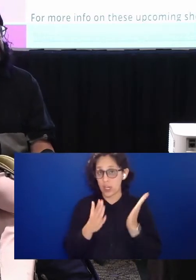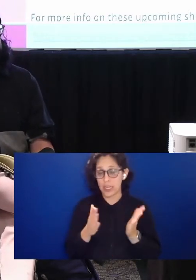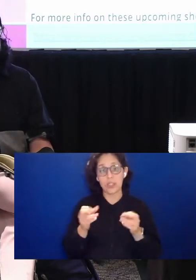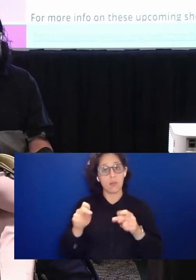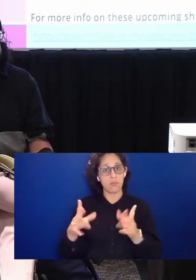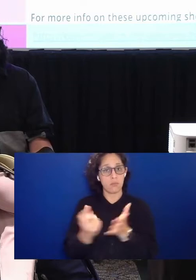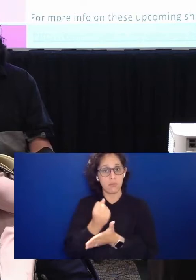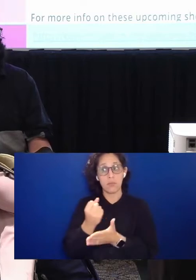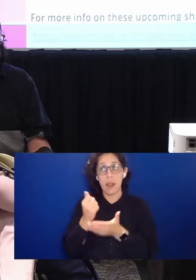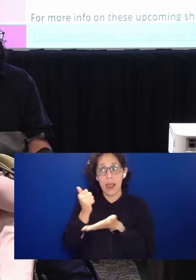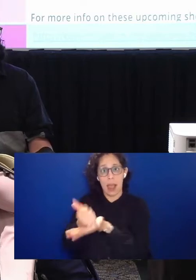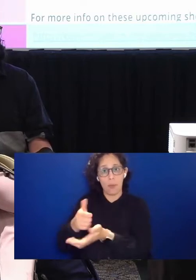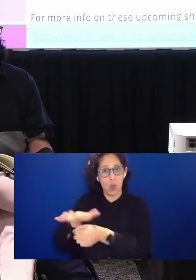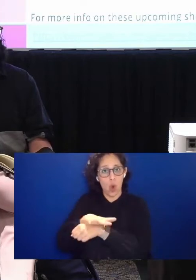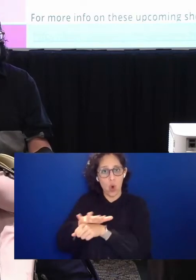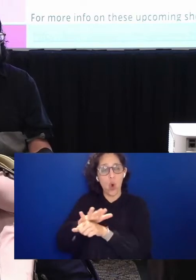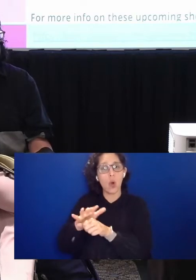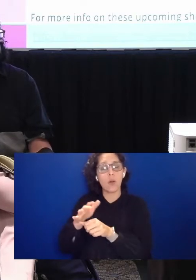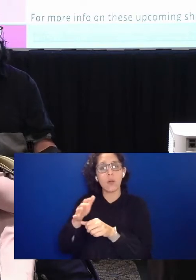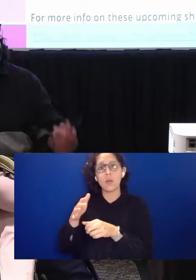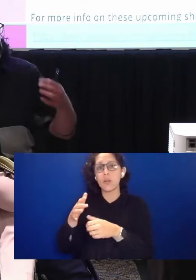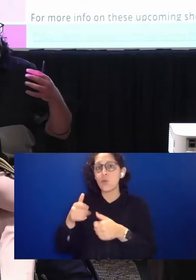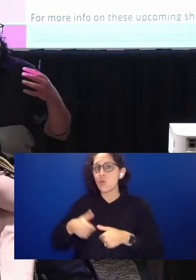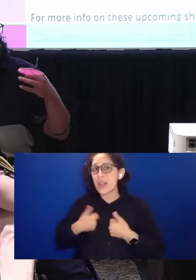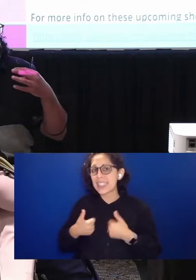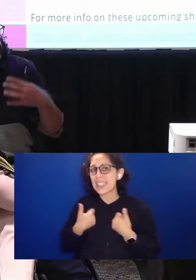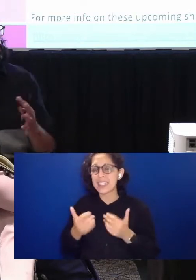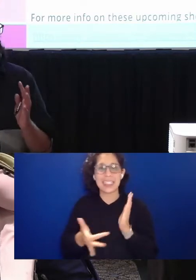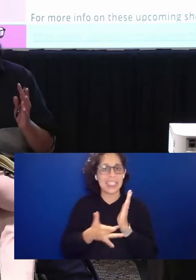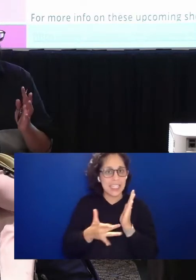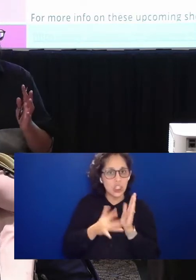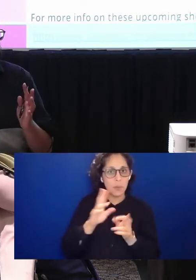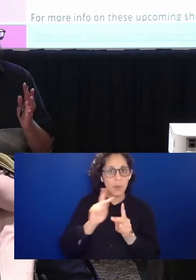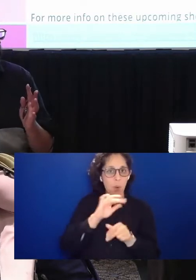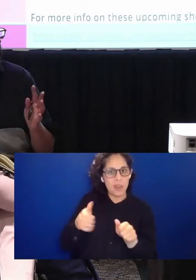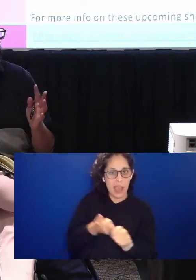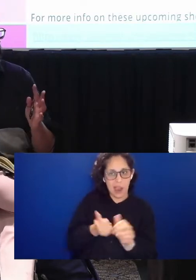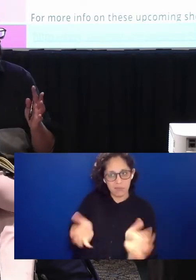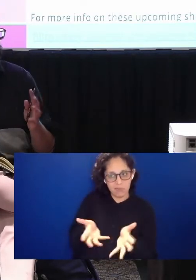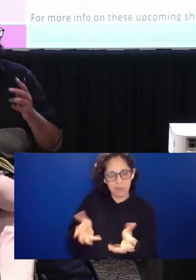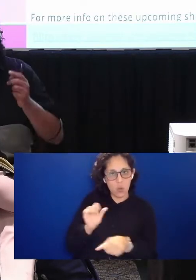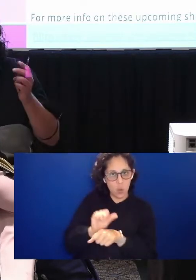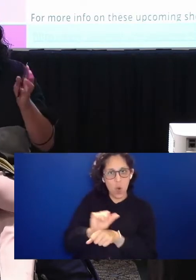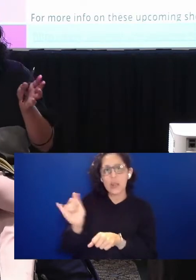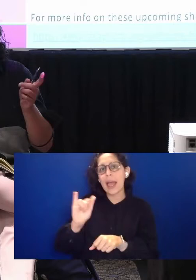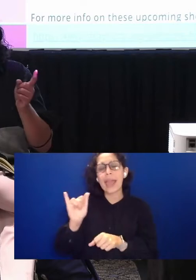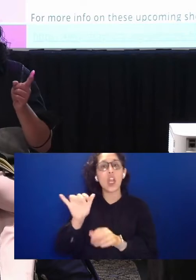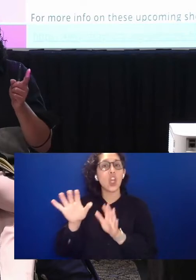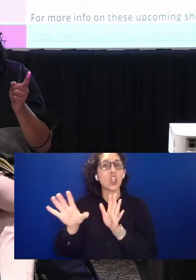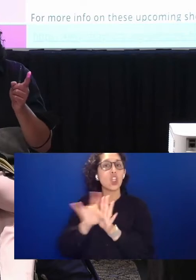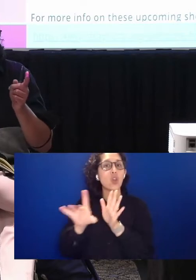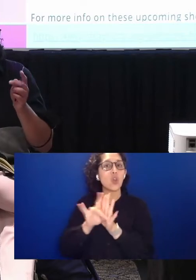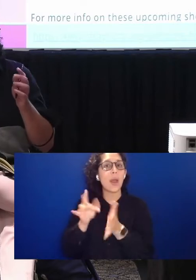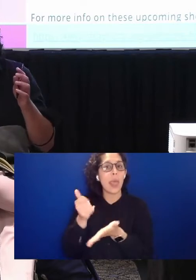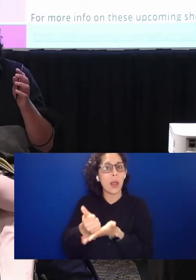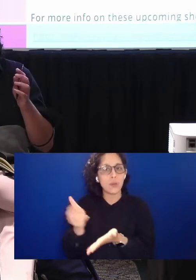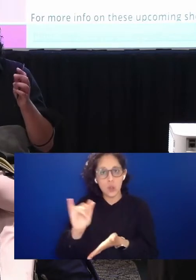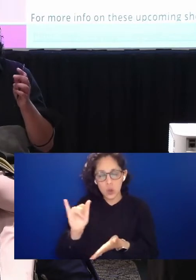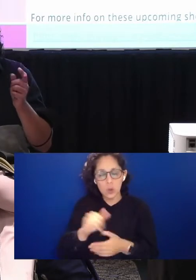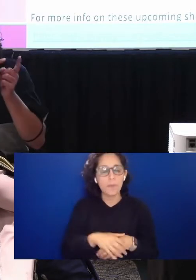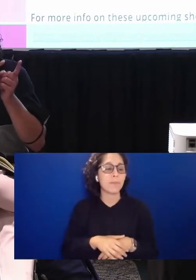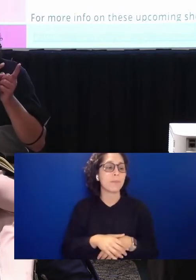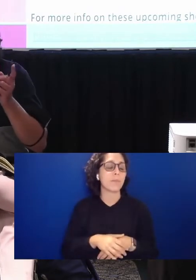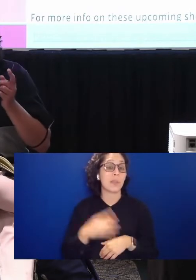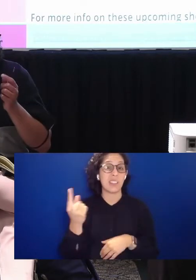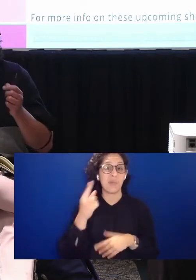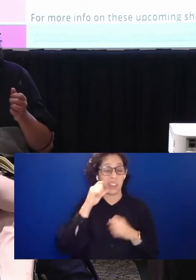residency, money, technicians, folks behind the work, and like curatorial help, right? And thinking like, there's this thing Ben is amazing at, that